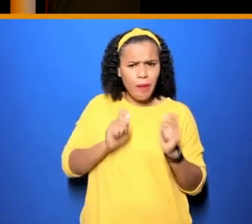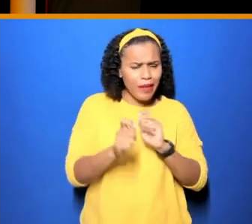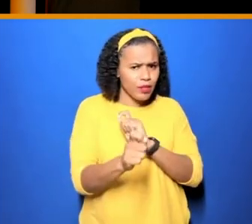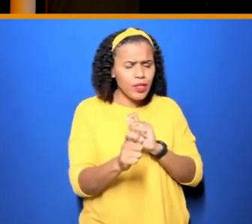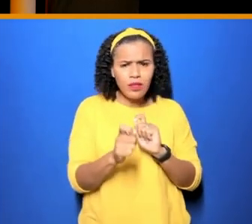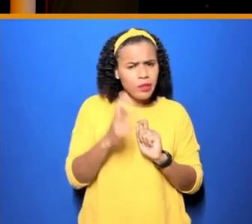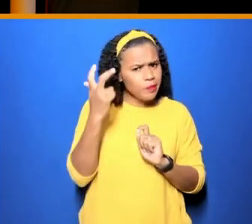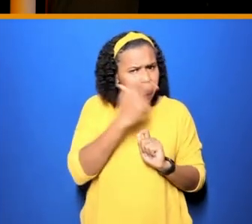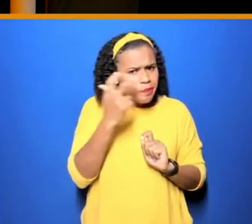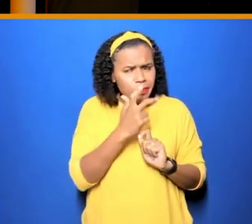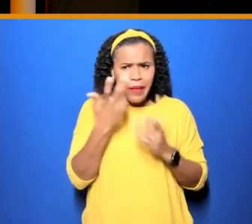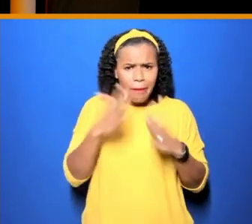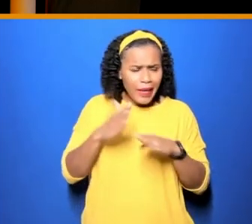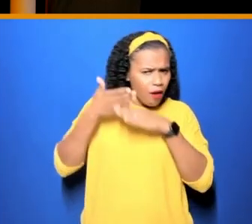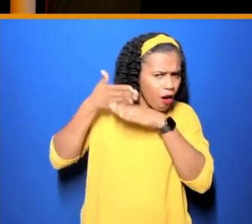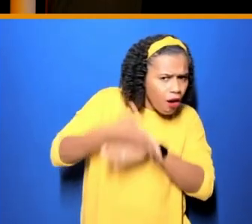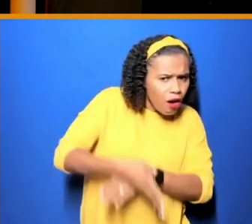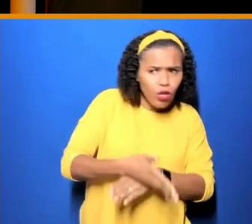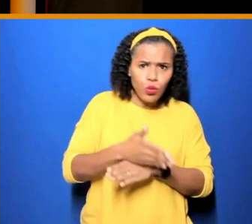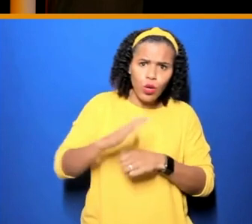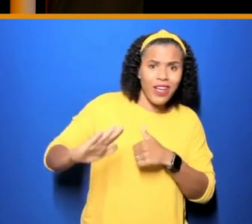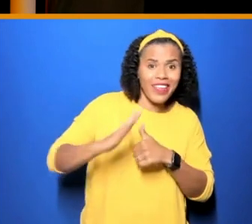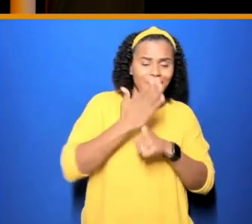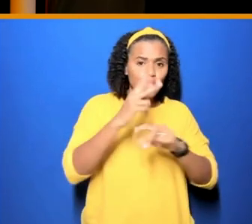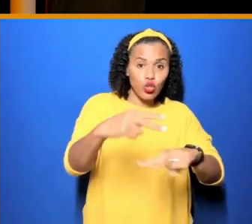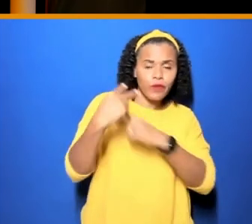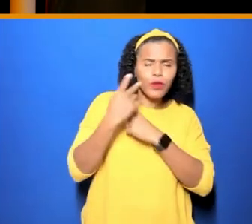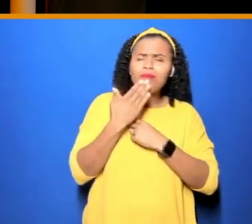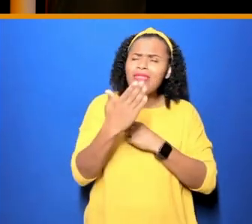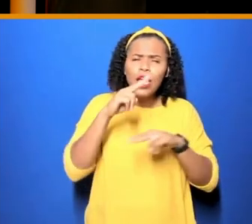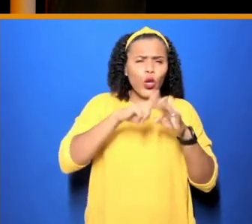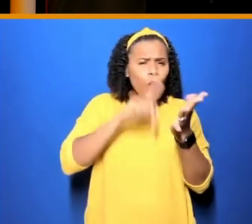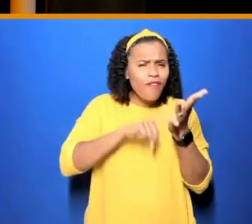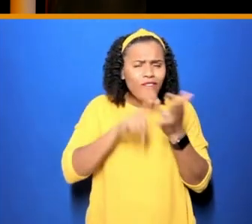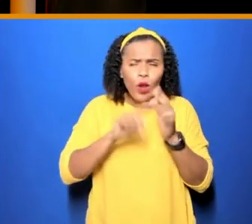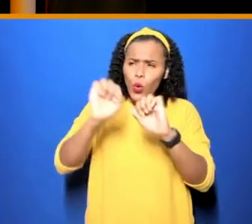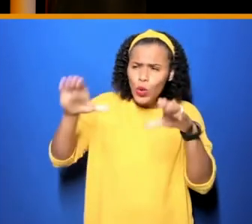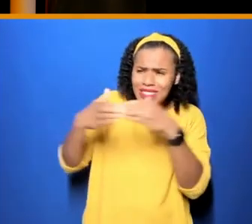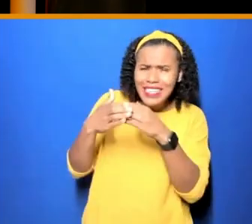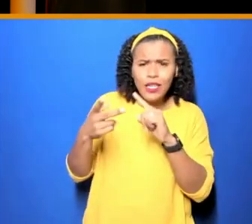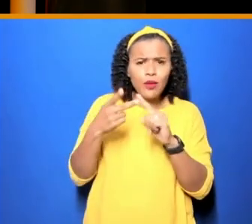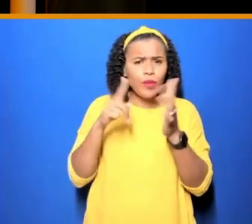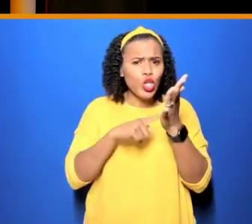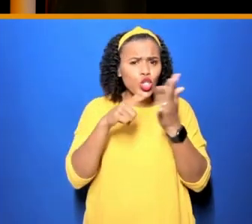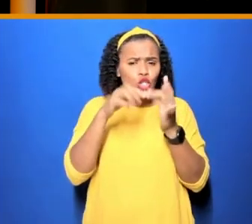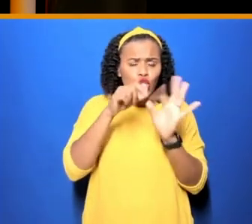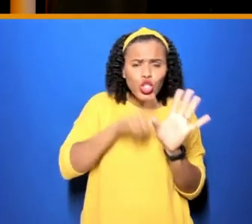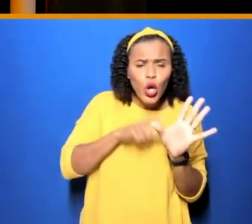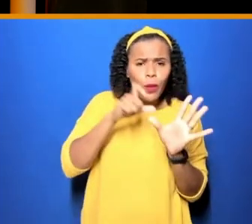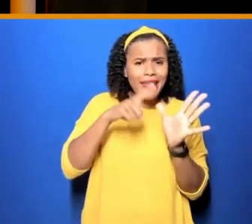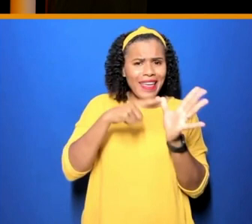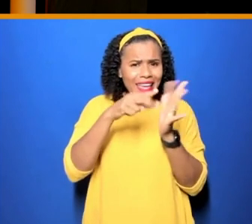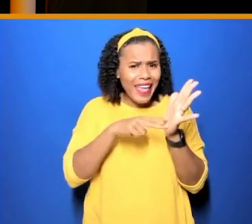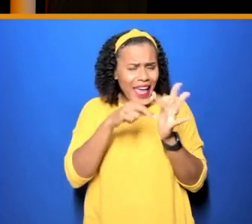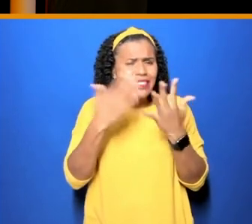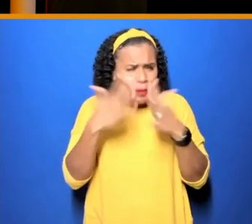of work has gone into the initial reviews. So thank you to Flo and the team, and indeed Toby Keynes and the team that did an initial review a few